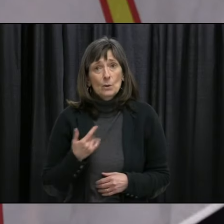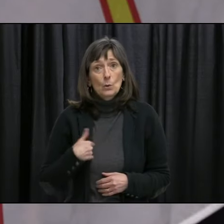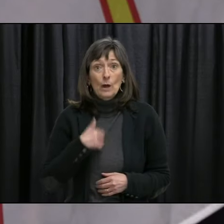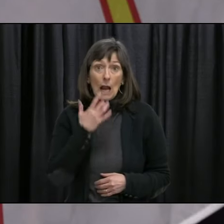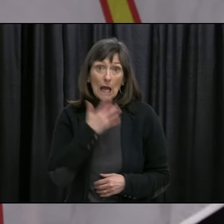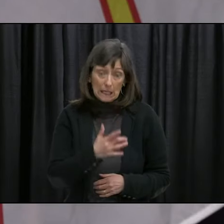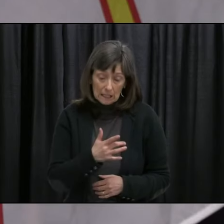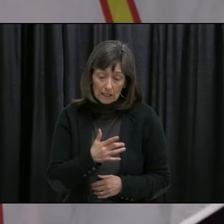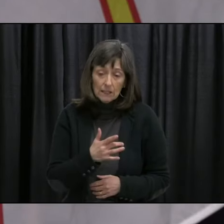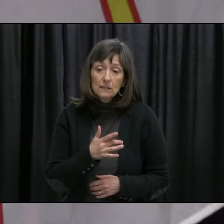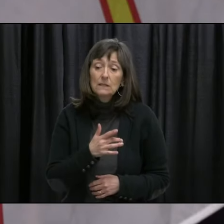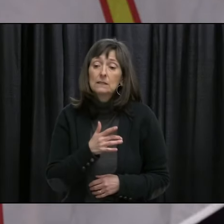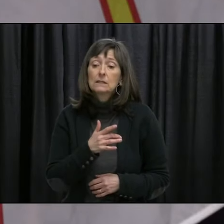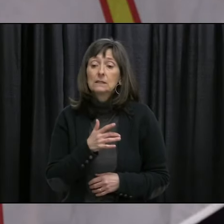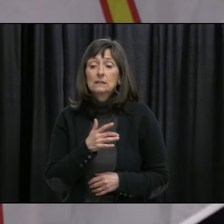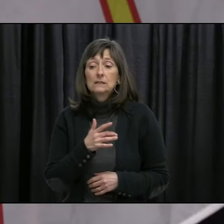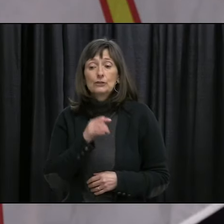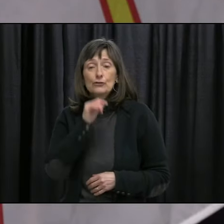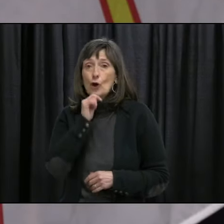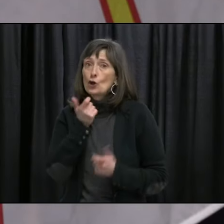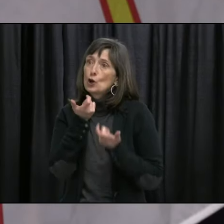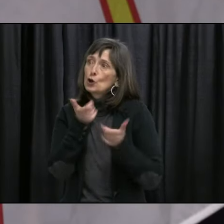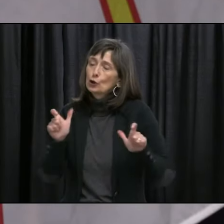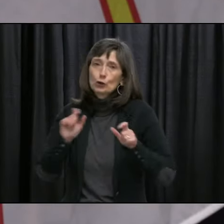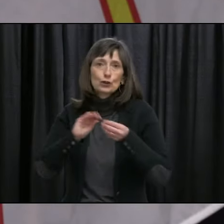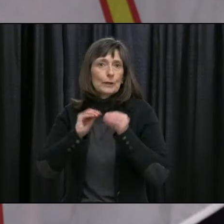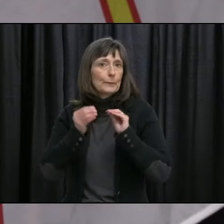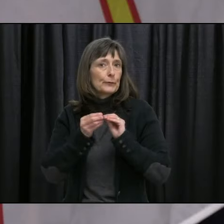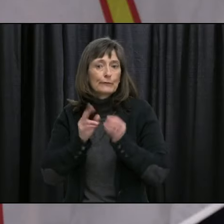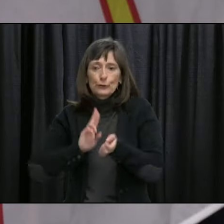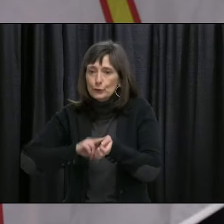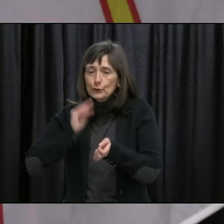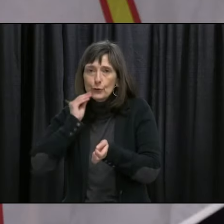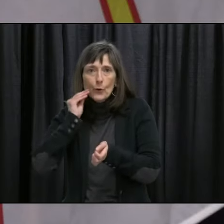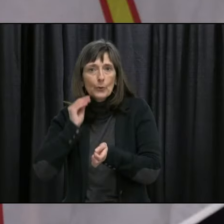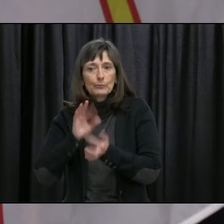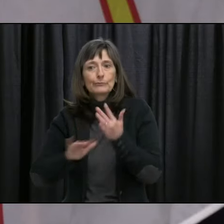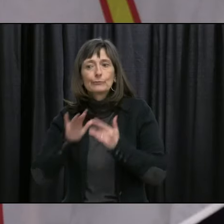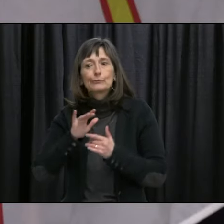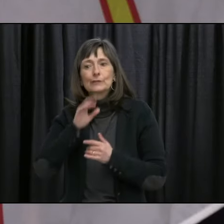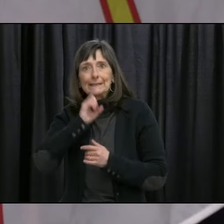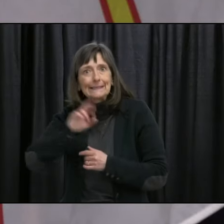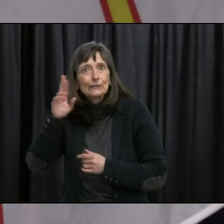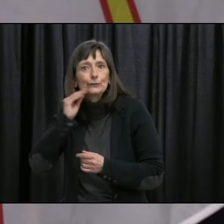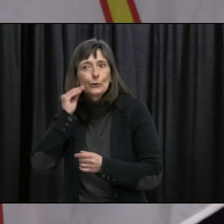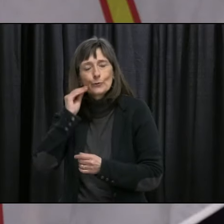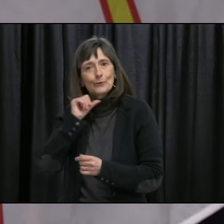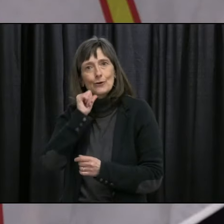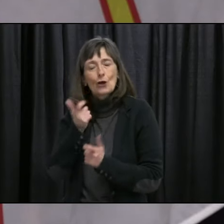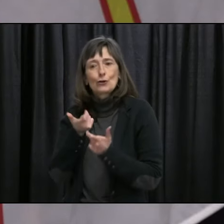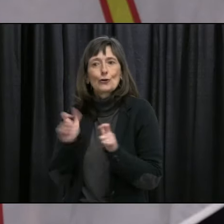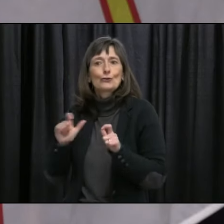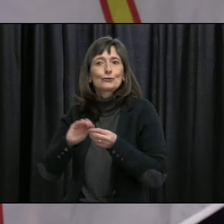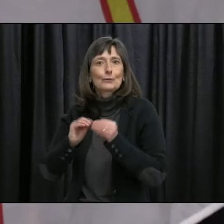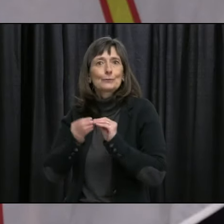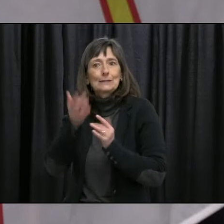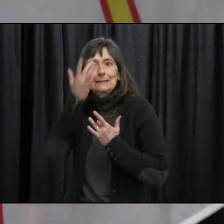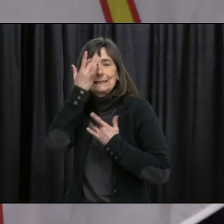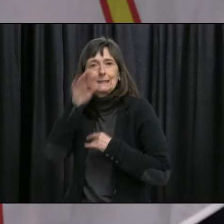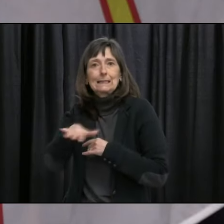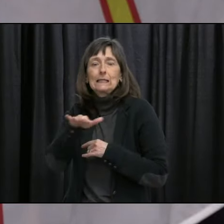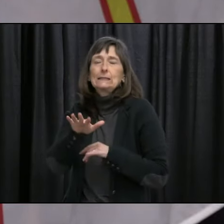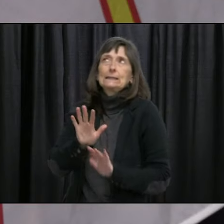that we haven't had large outbreaks in long-term care, and I really, I hesitate to say